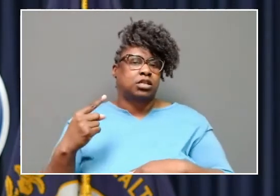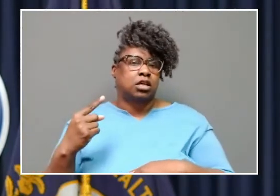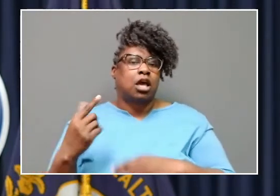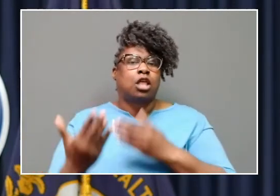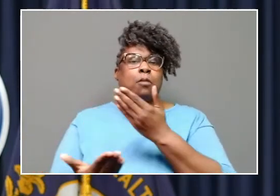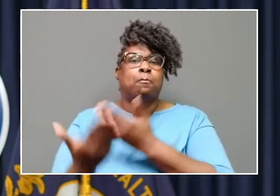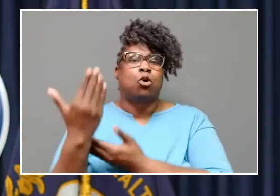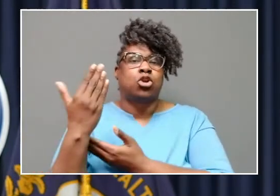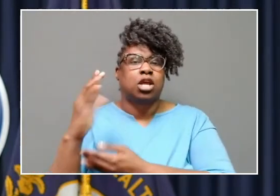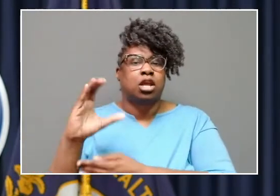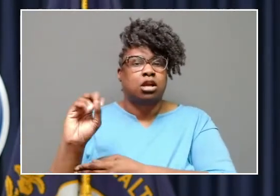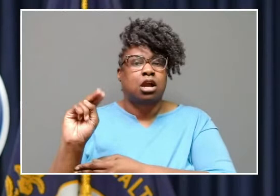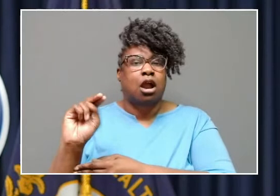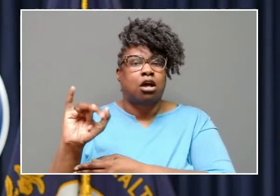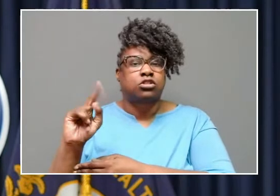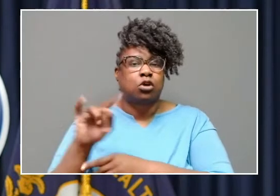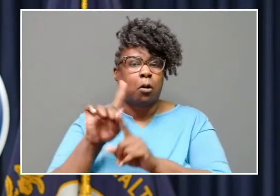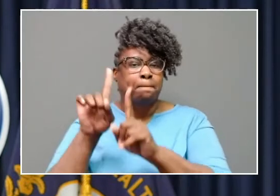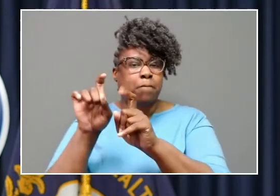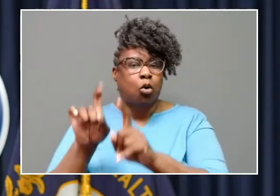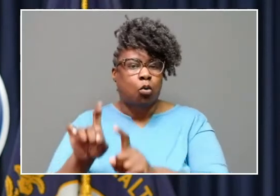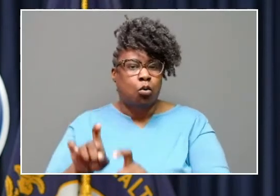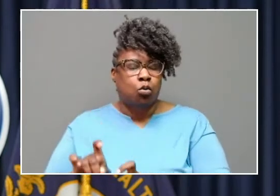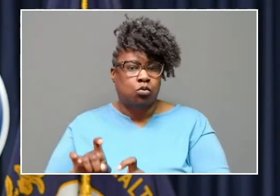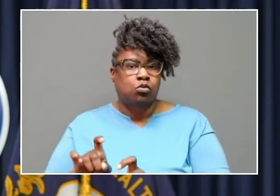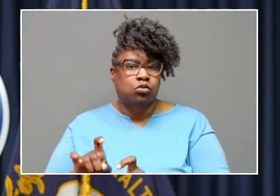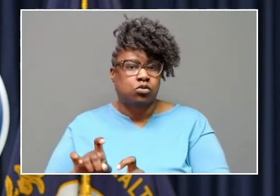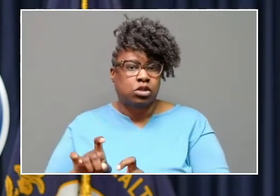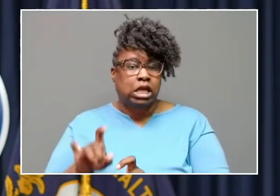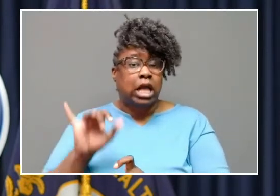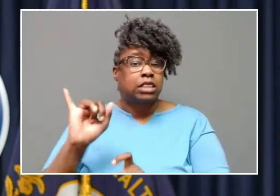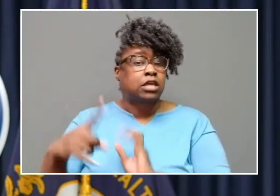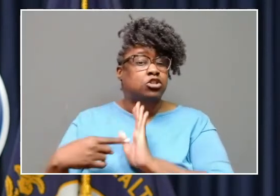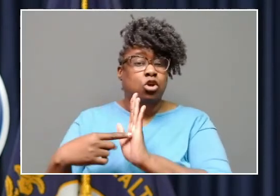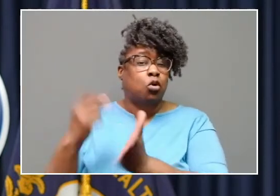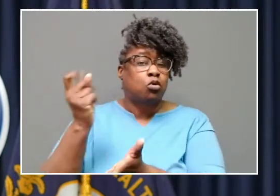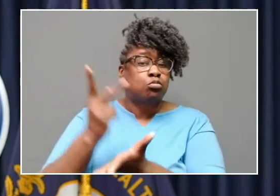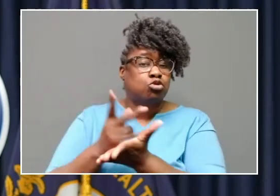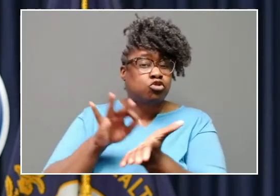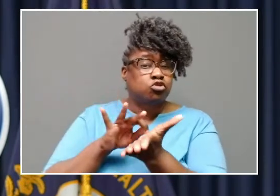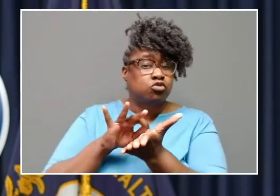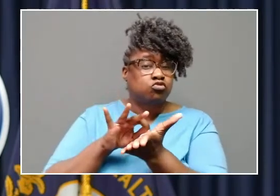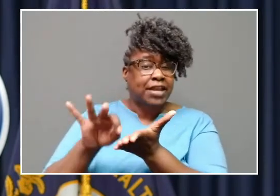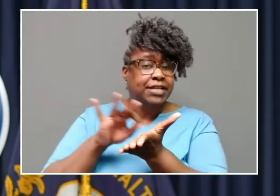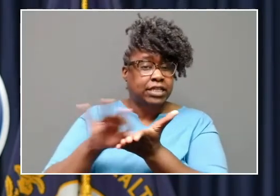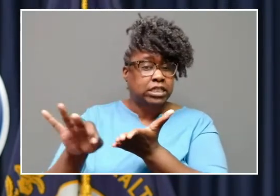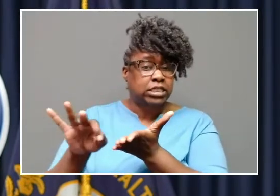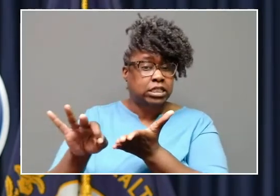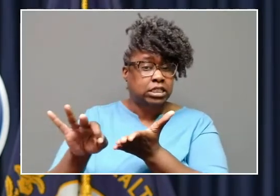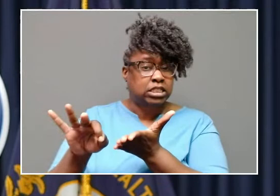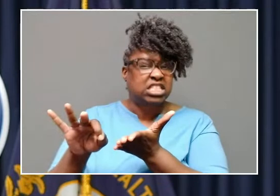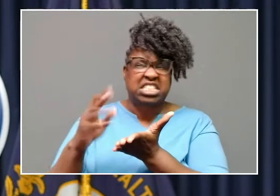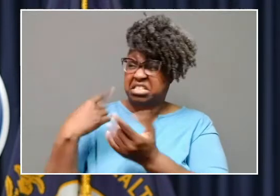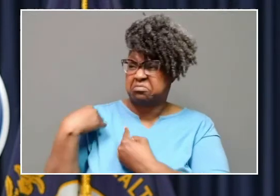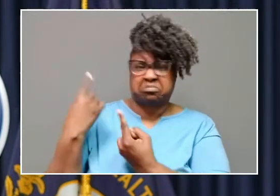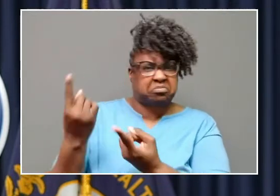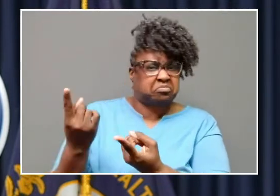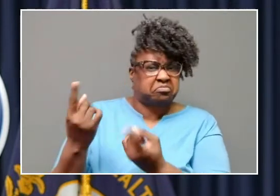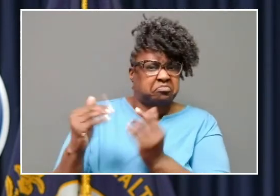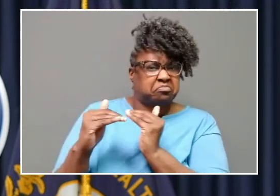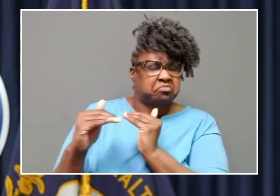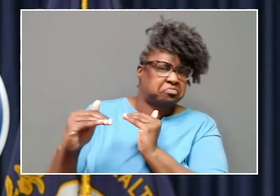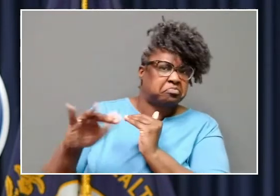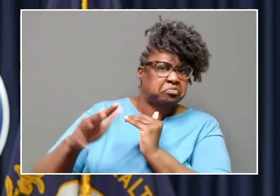which showed a approval rating, which is pretty similar to what we've been seeing of 63%. Let me first say I'm